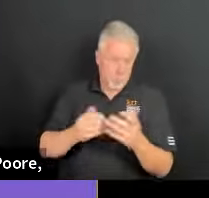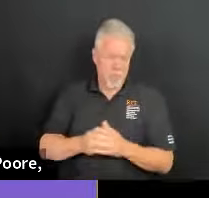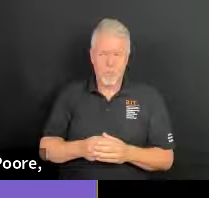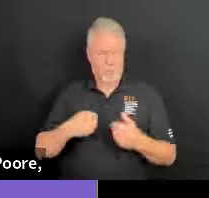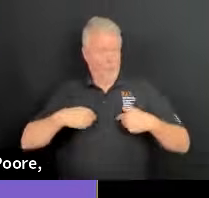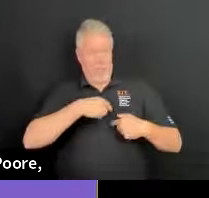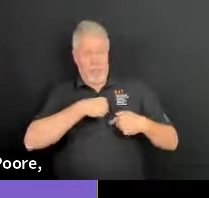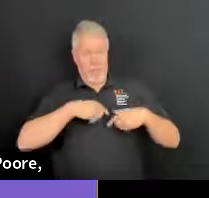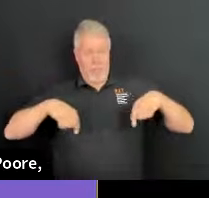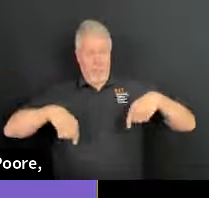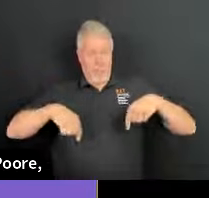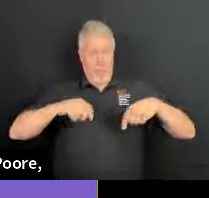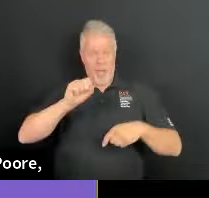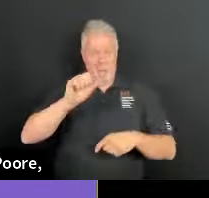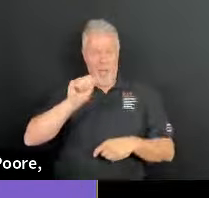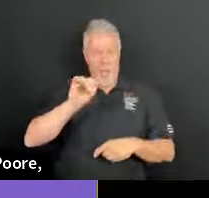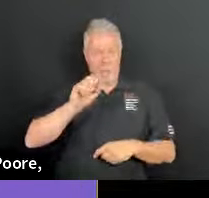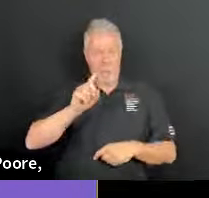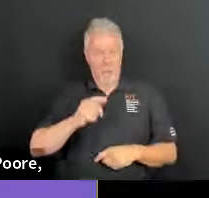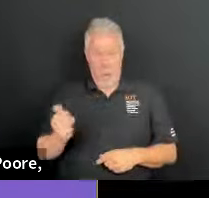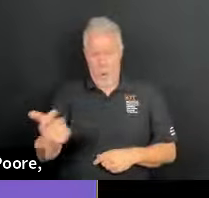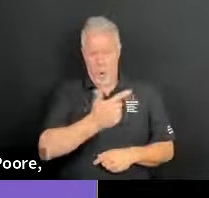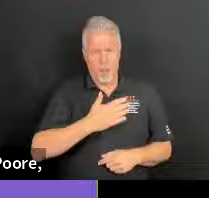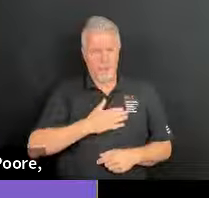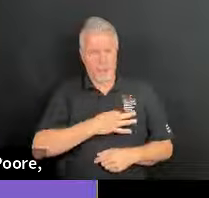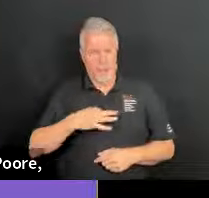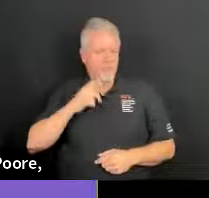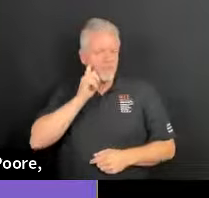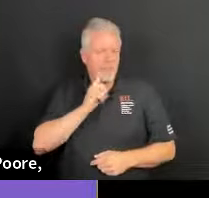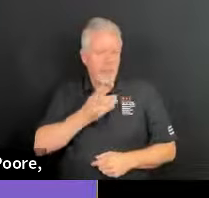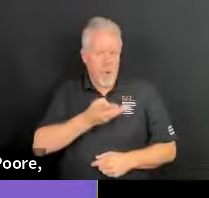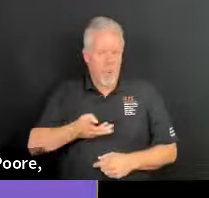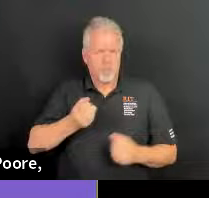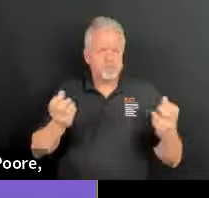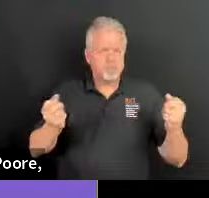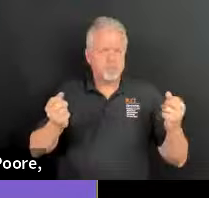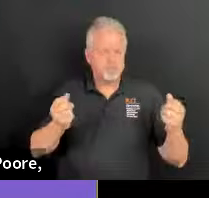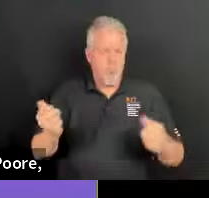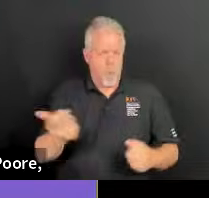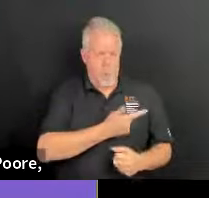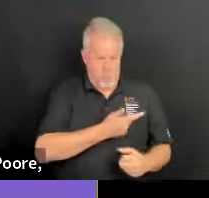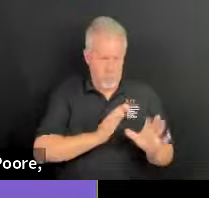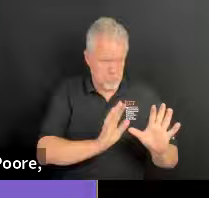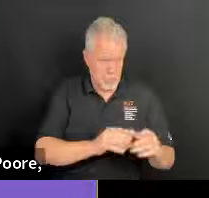Many people who have taught within talking about treatment, talking about